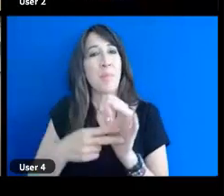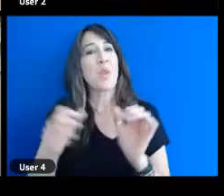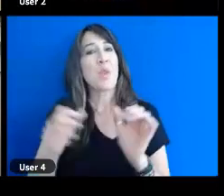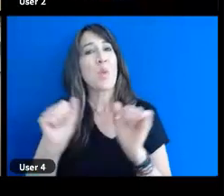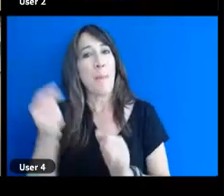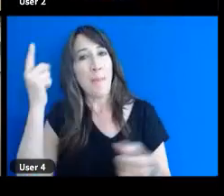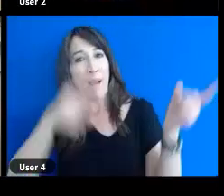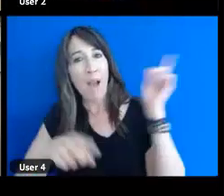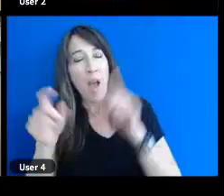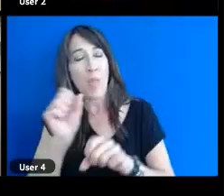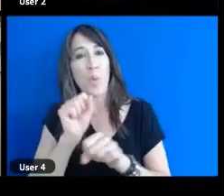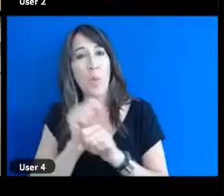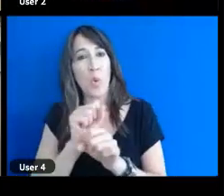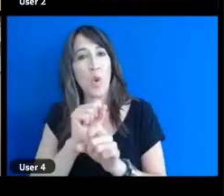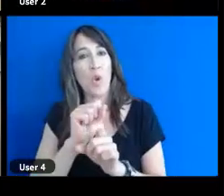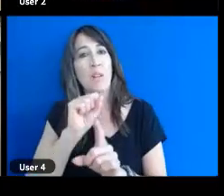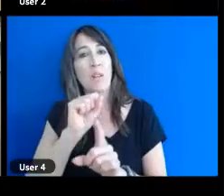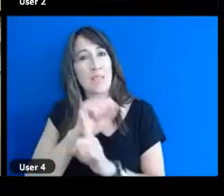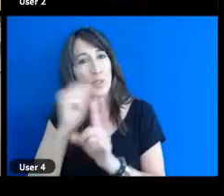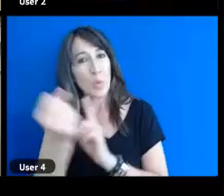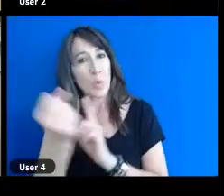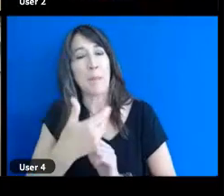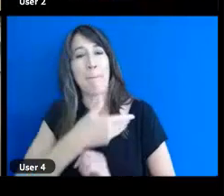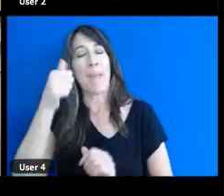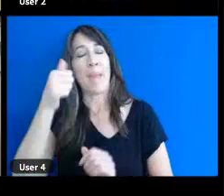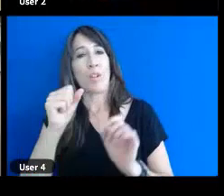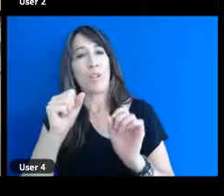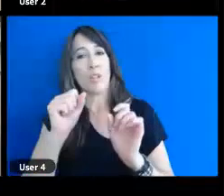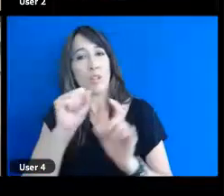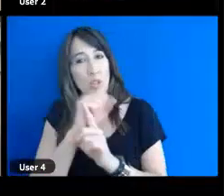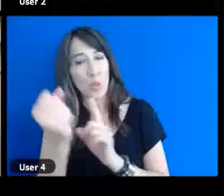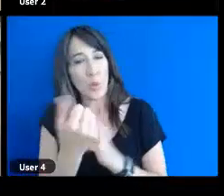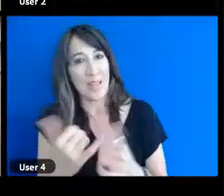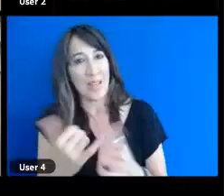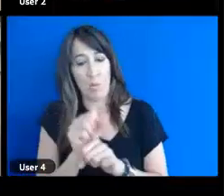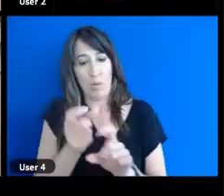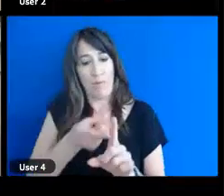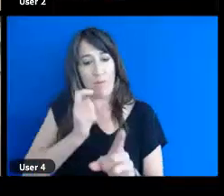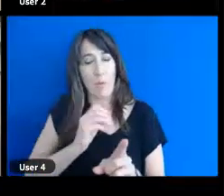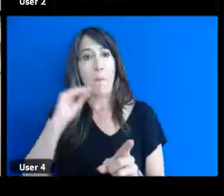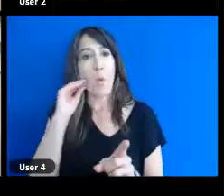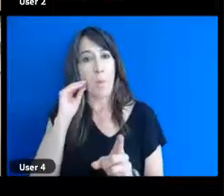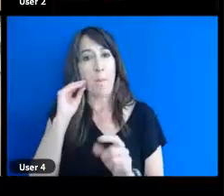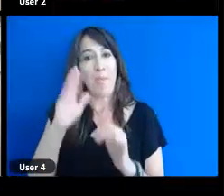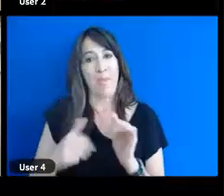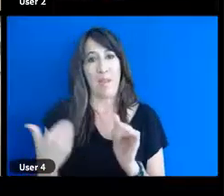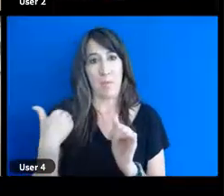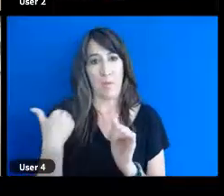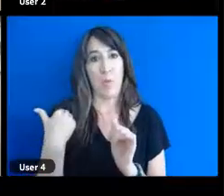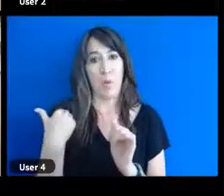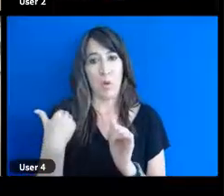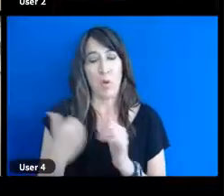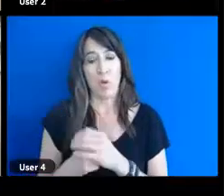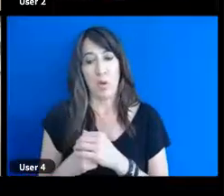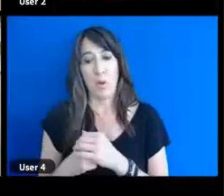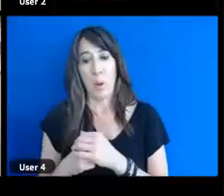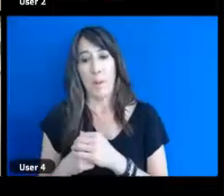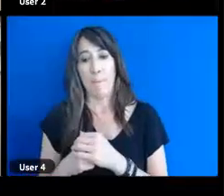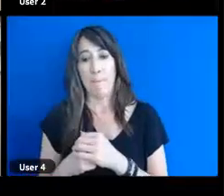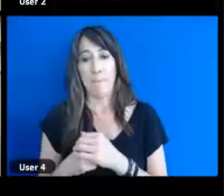as a result of the COVID-19 experience? What alternative work arrangements are now more possible than they were before? It's